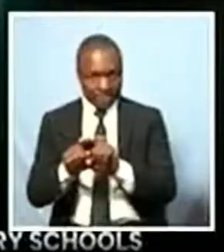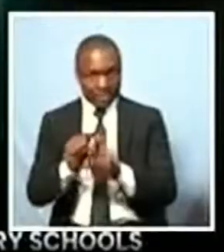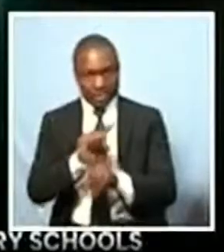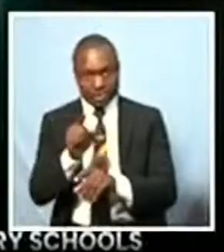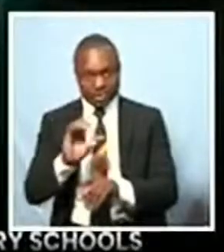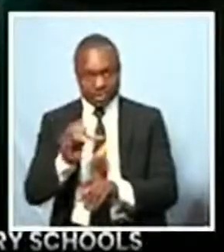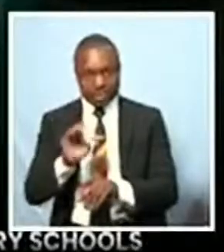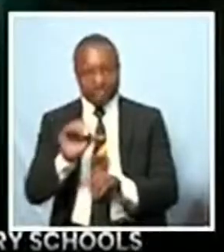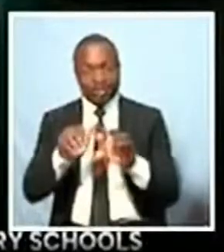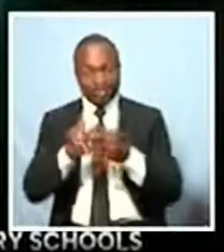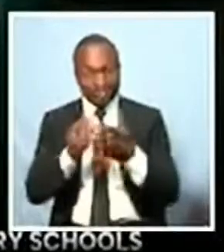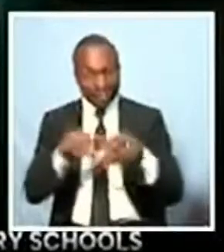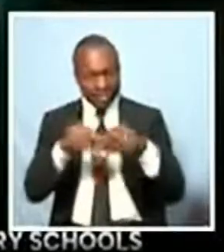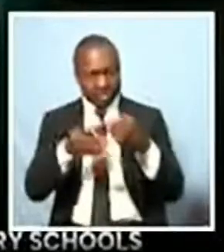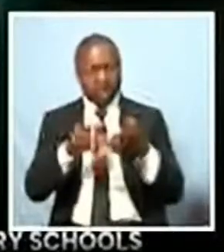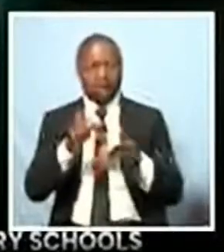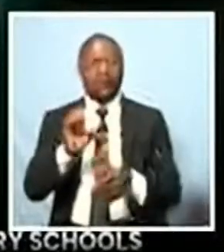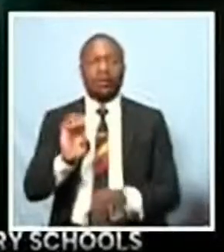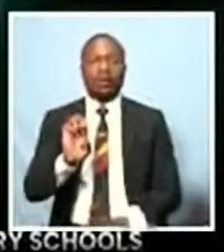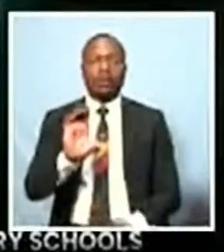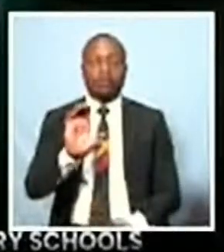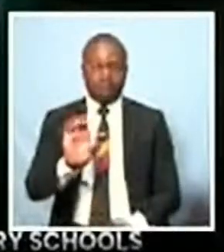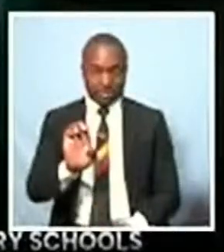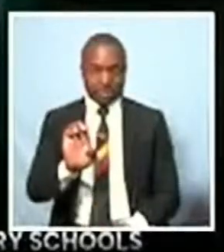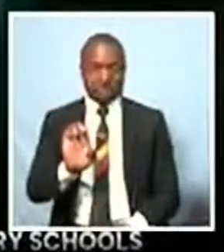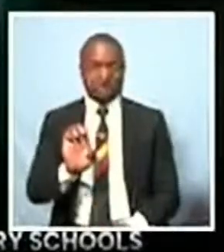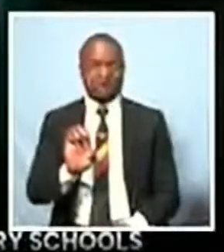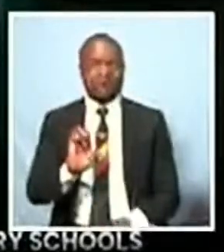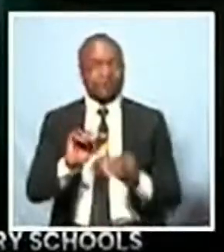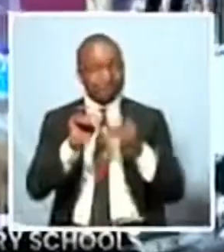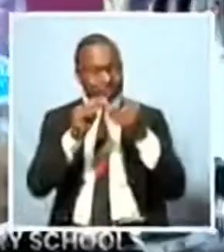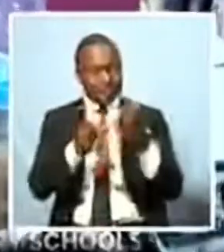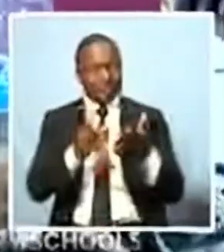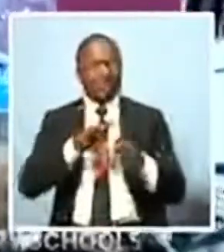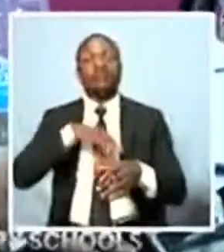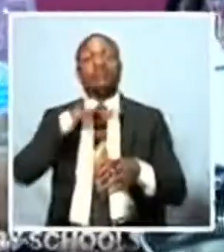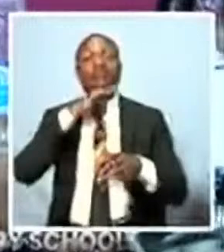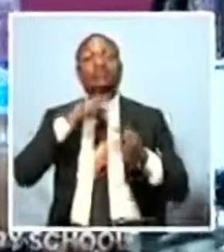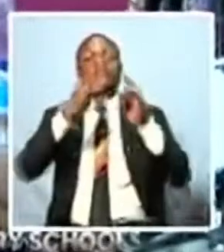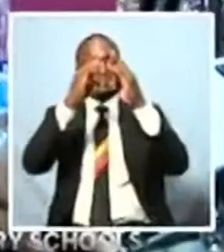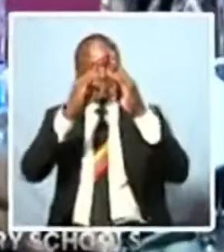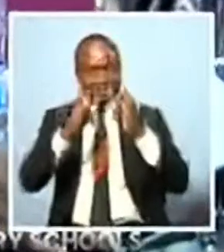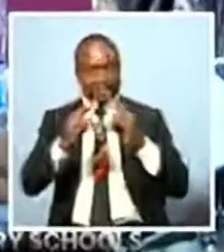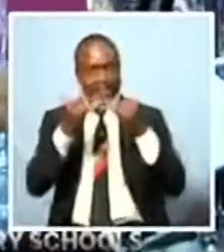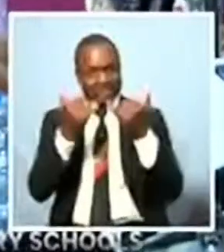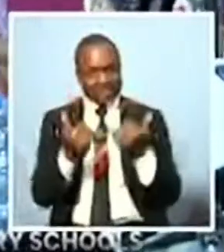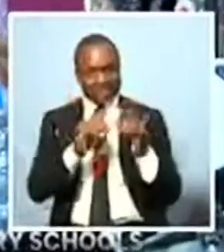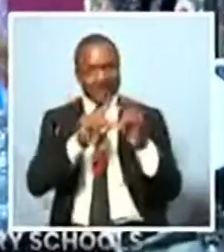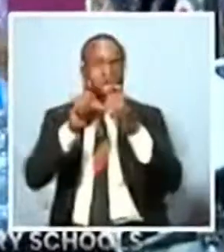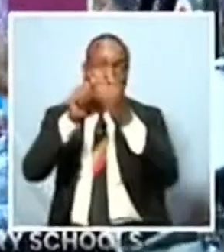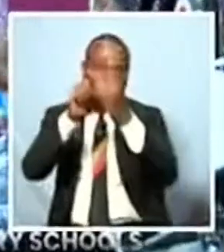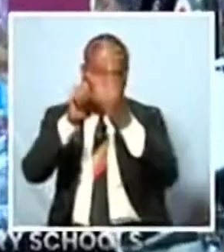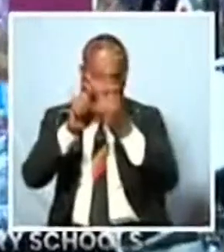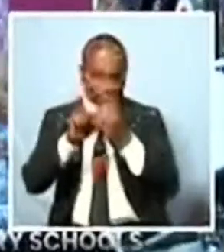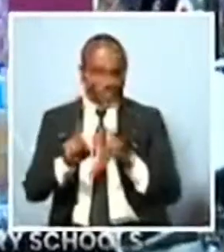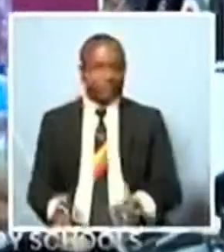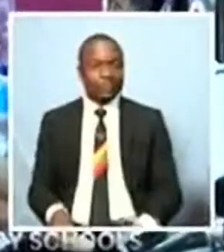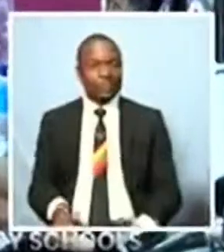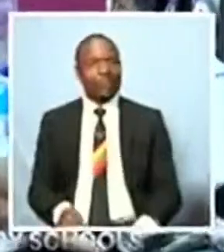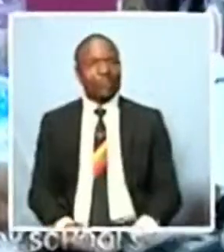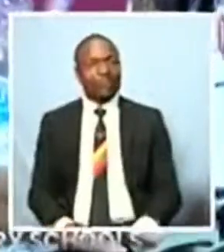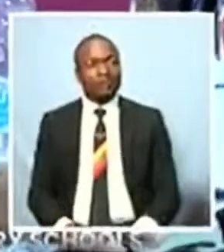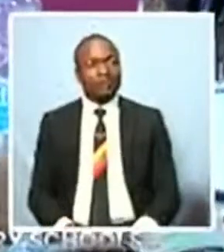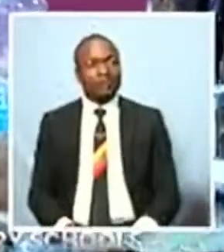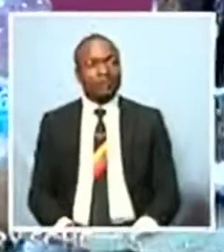has provided the early childhood education, because it has provided enough shelter. Now, the challenge that I've always sort of